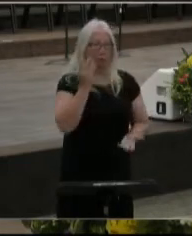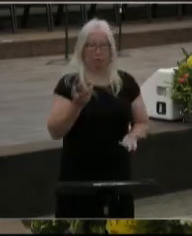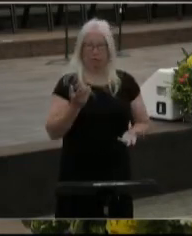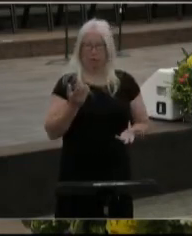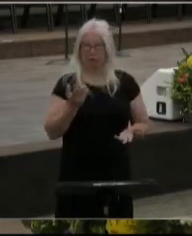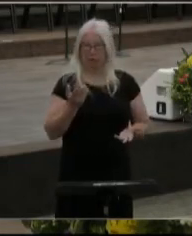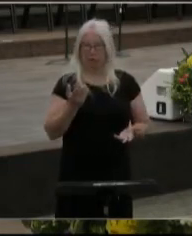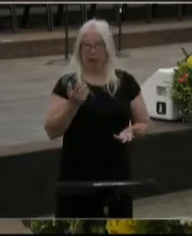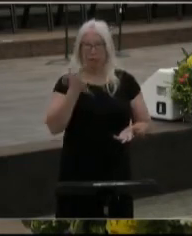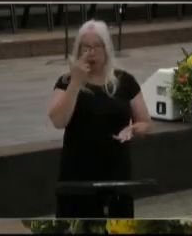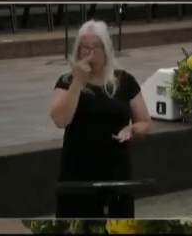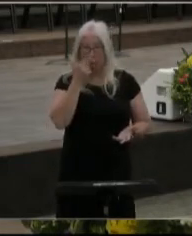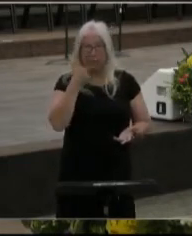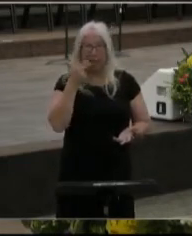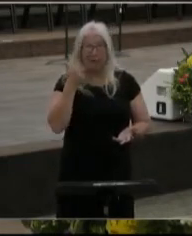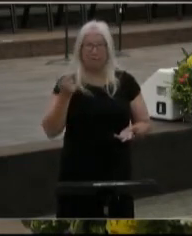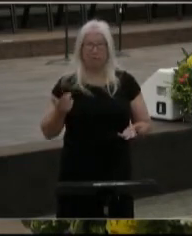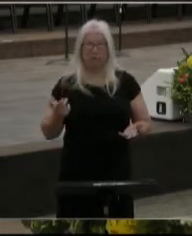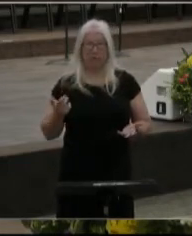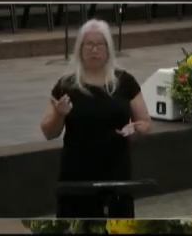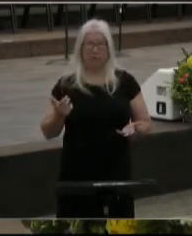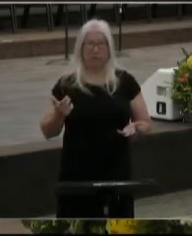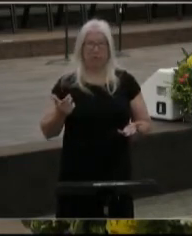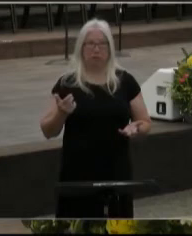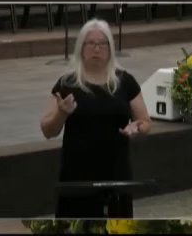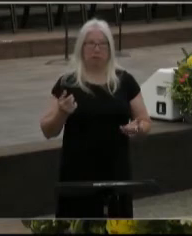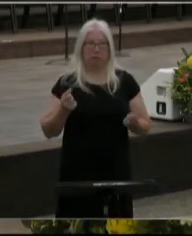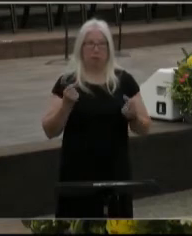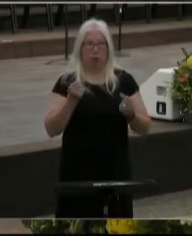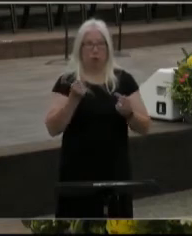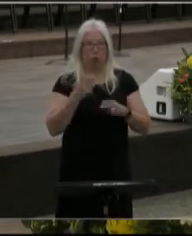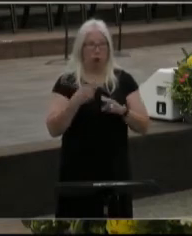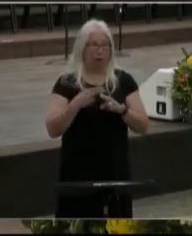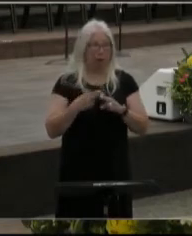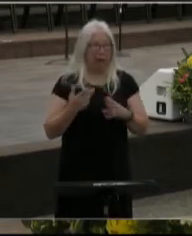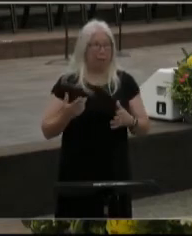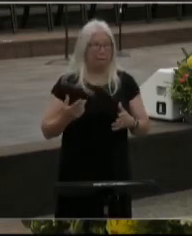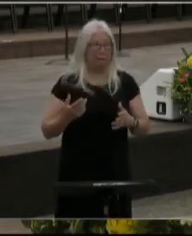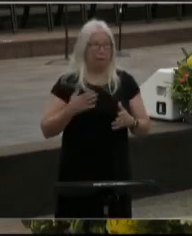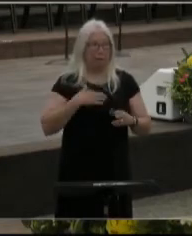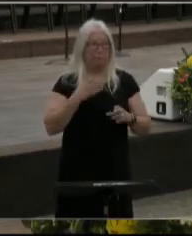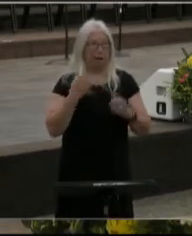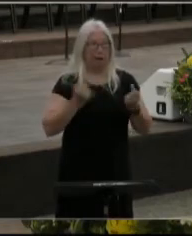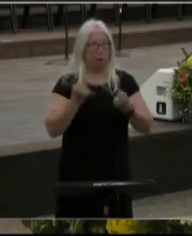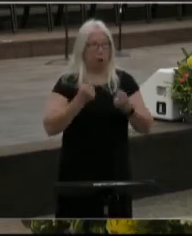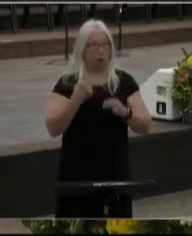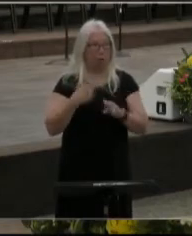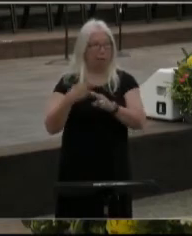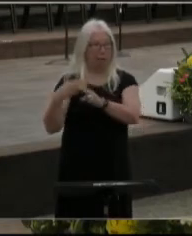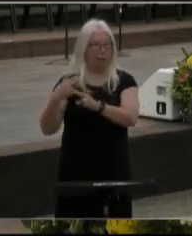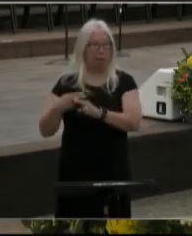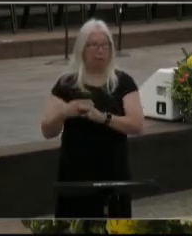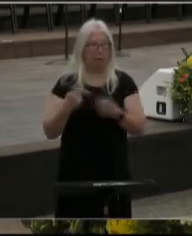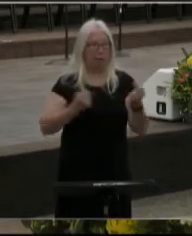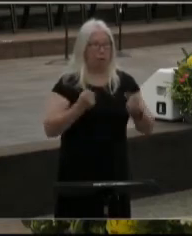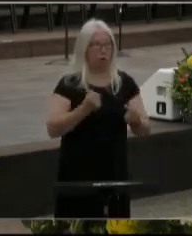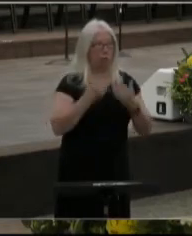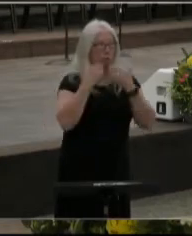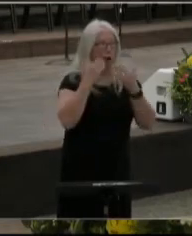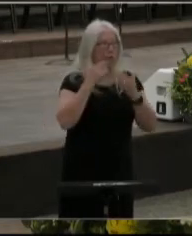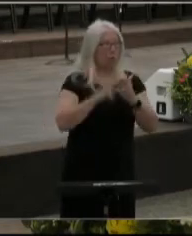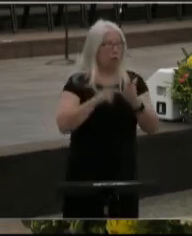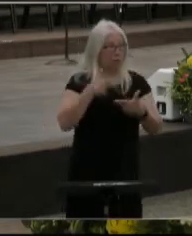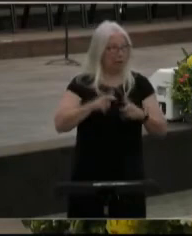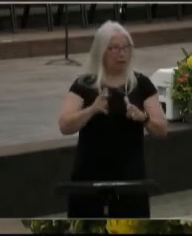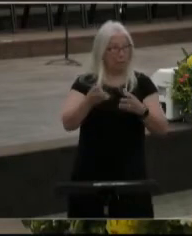You know, everybody wants to laugh. Everybody give the car just a name. My cars have always been named. That's right. I'm very grateful for what